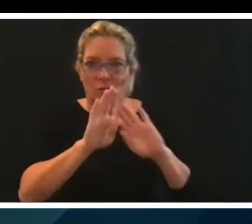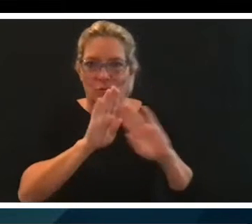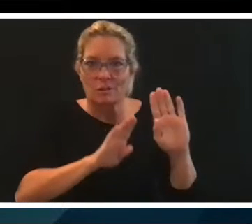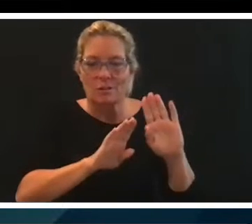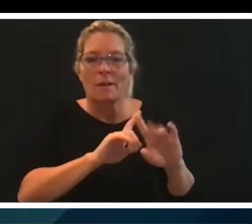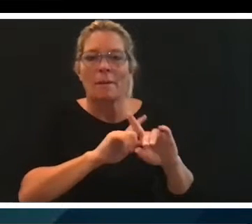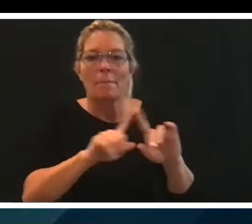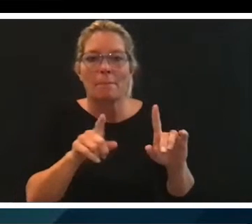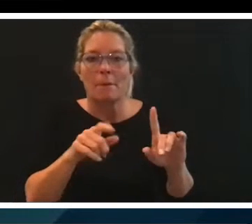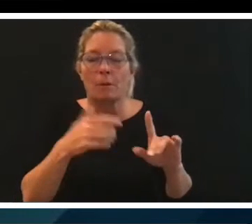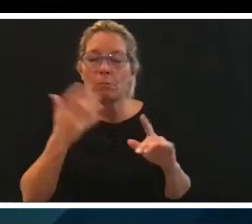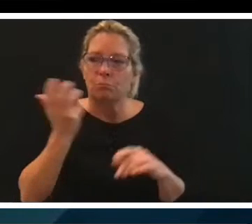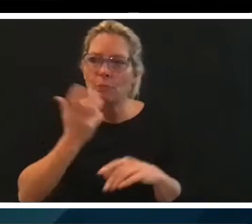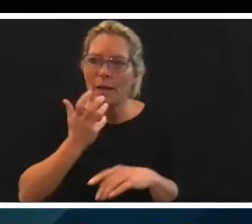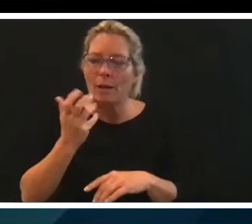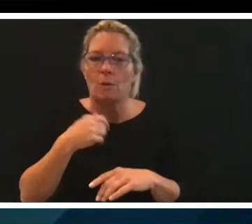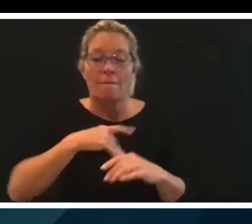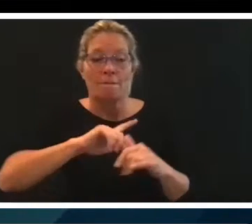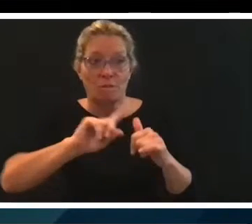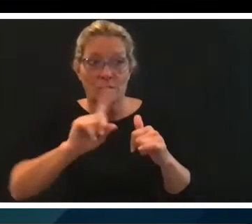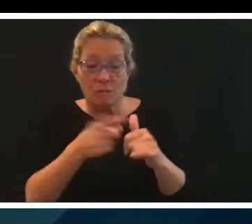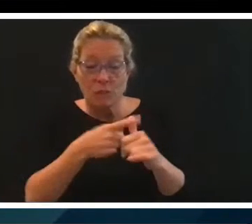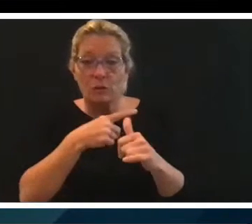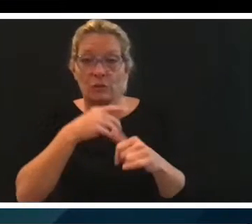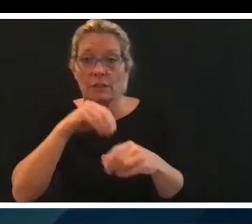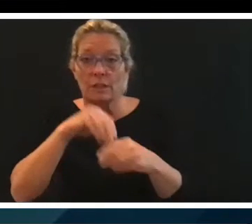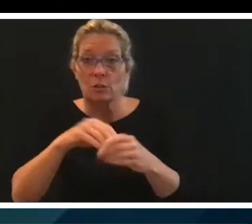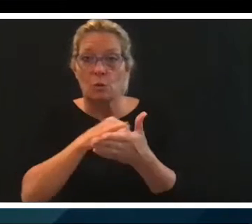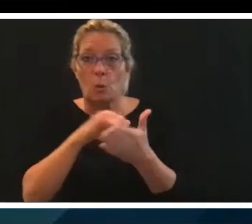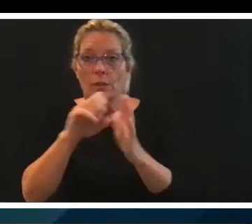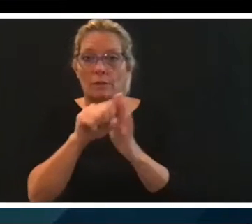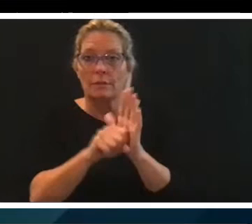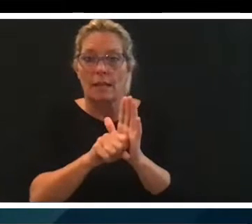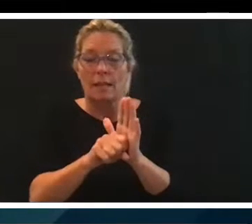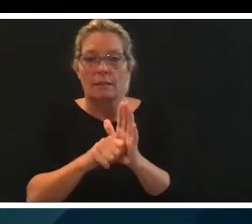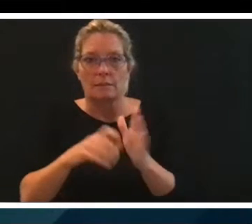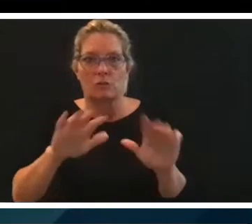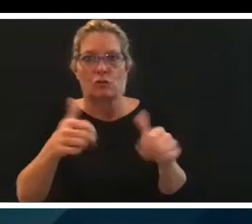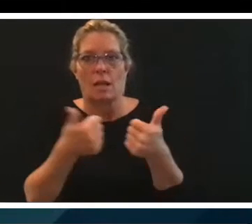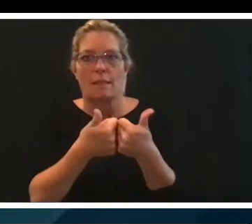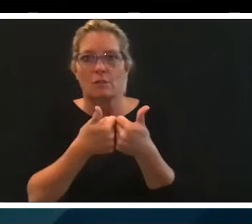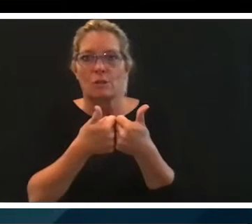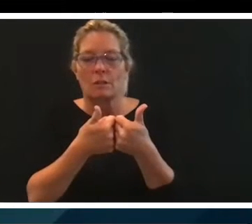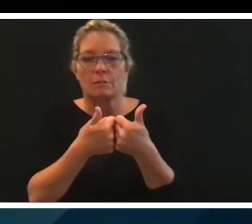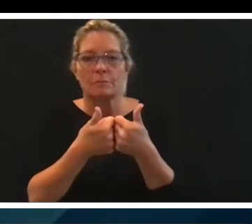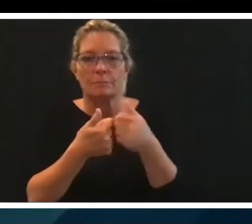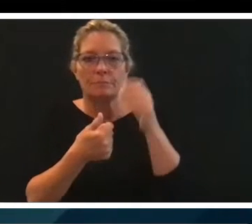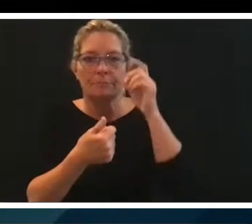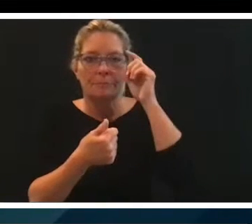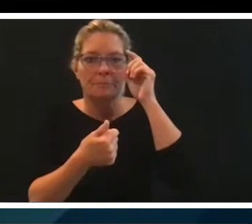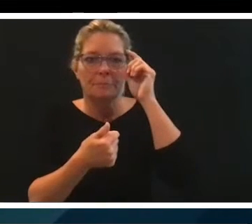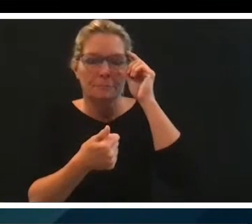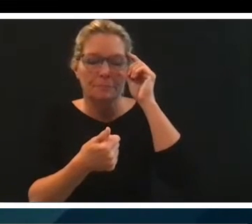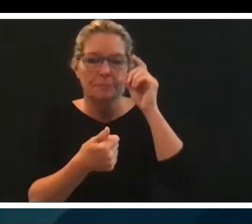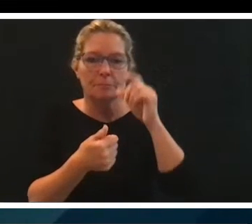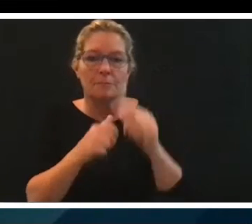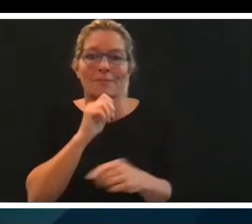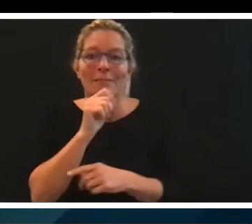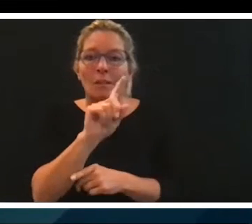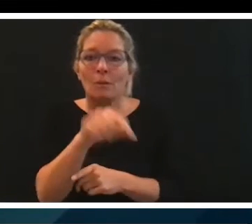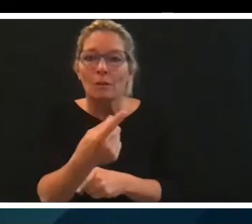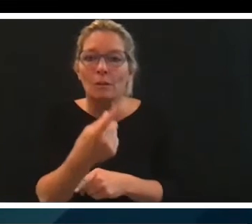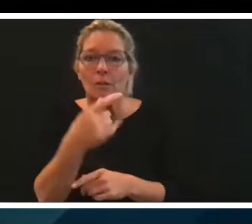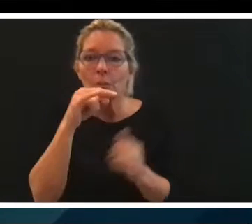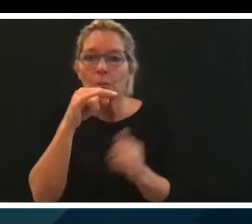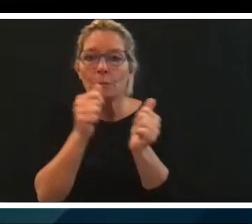York State comes with its own particular challenges. You talked about it being not just challenging with the kids, but